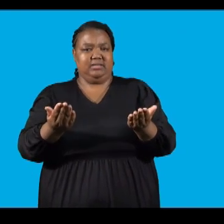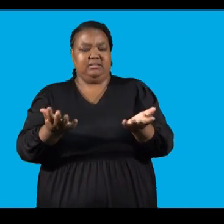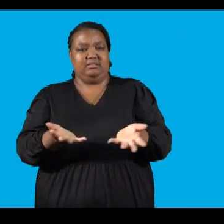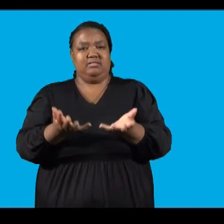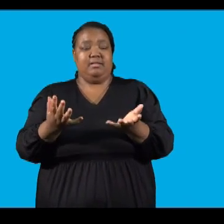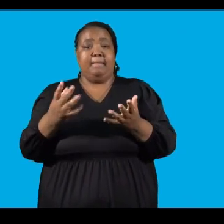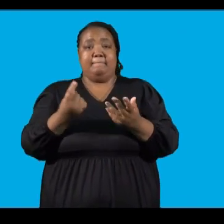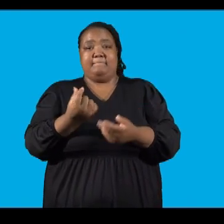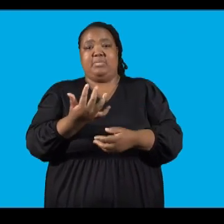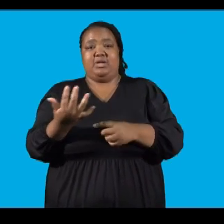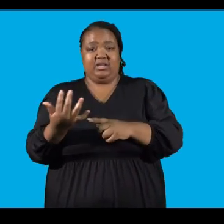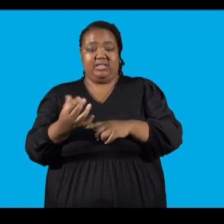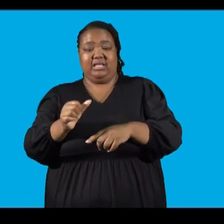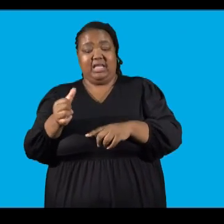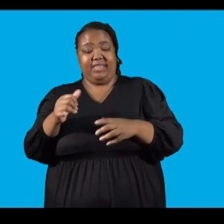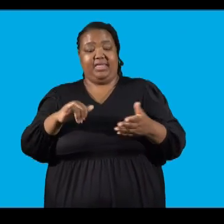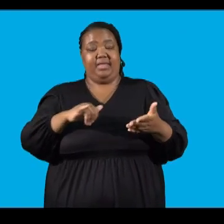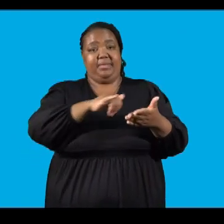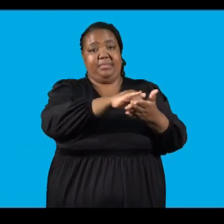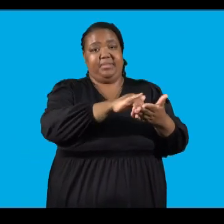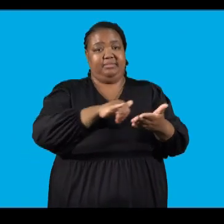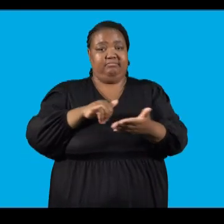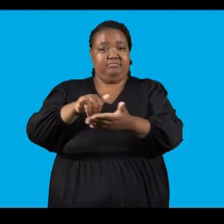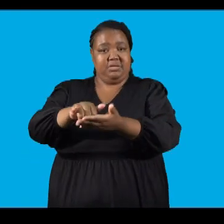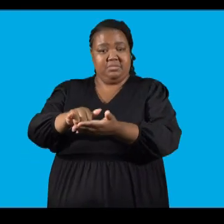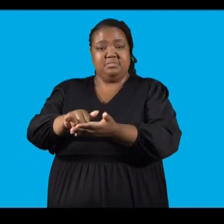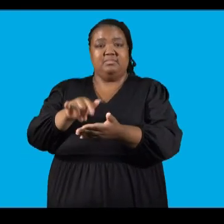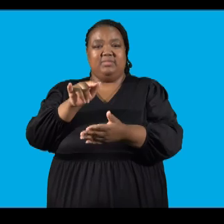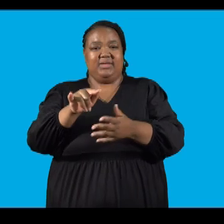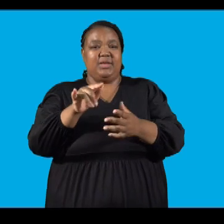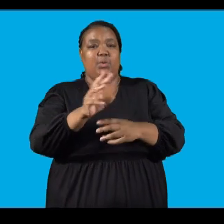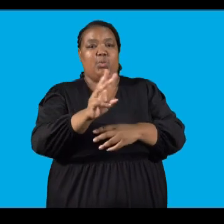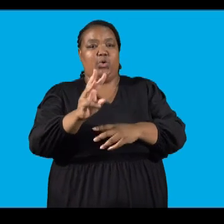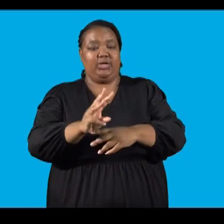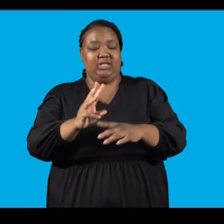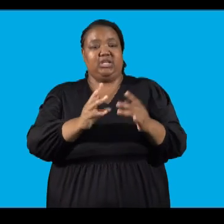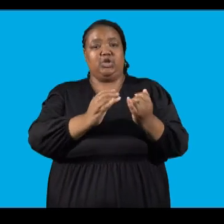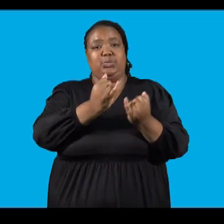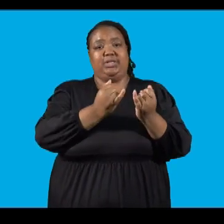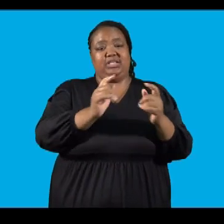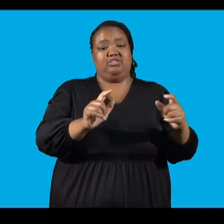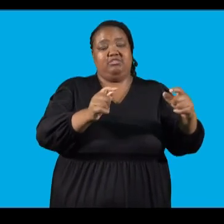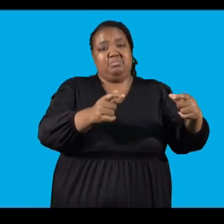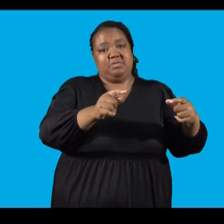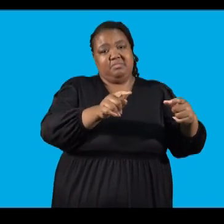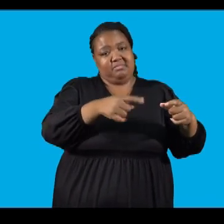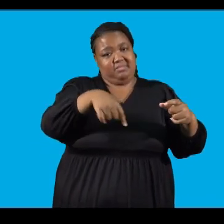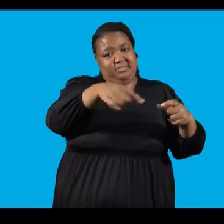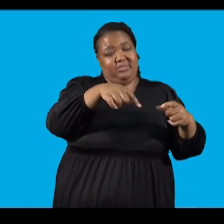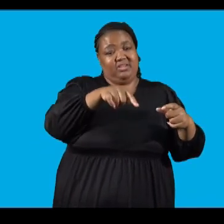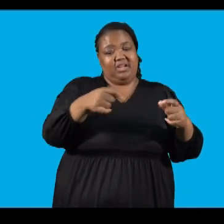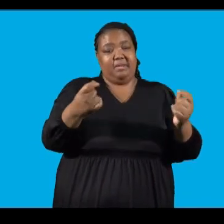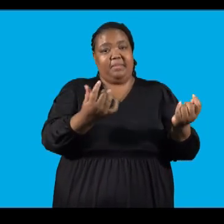supply, driving up prices on other airlines and triggering a warning from the Competition